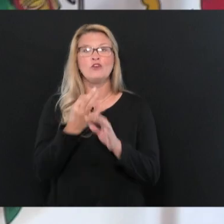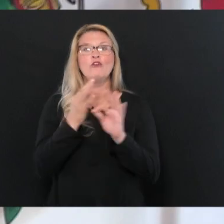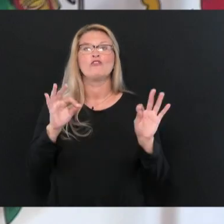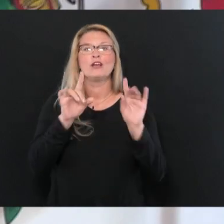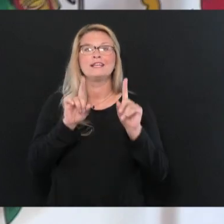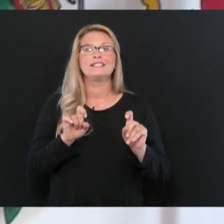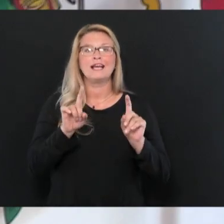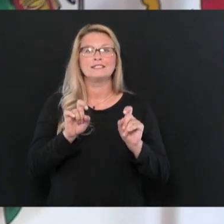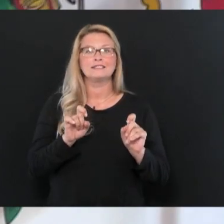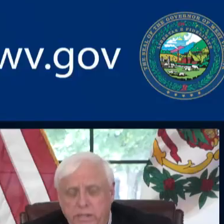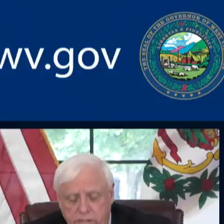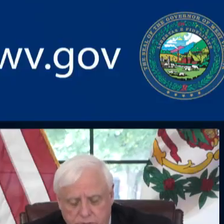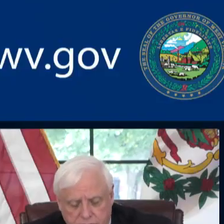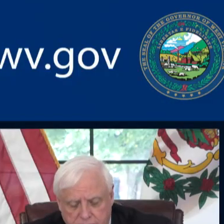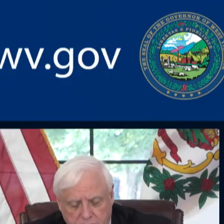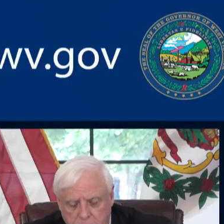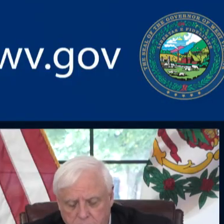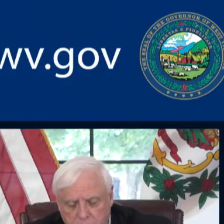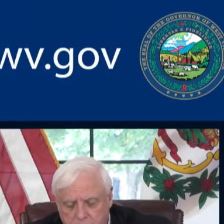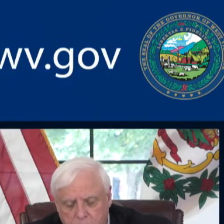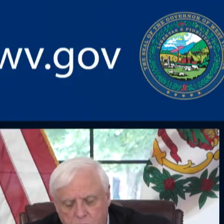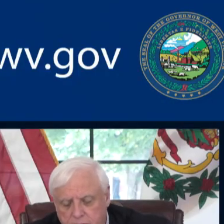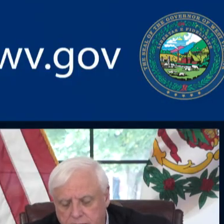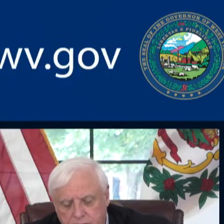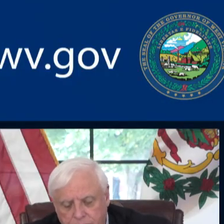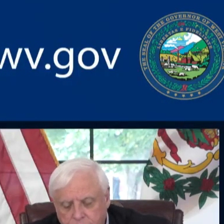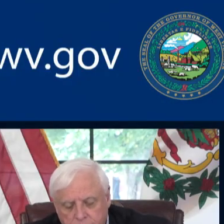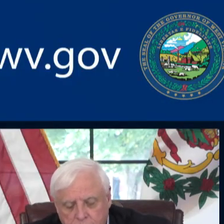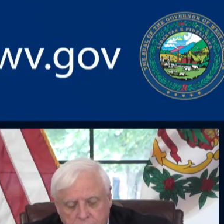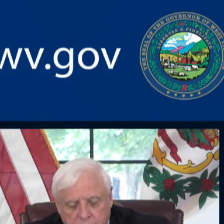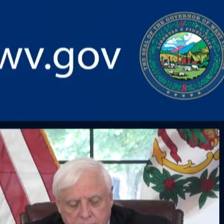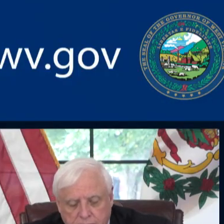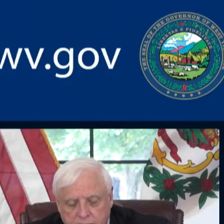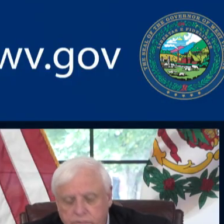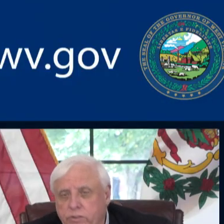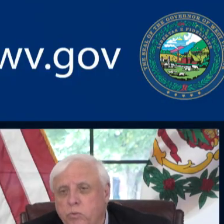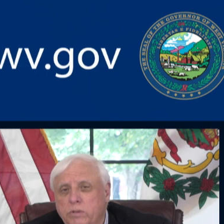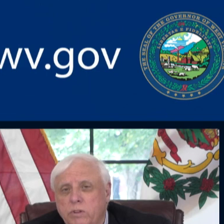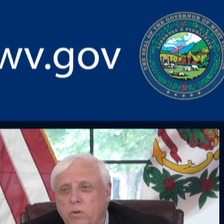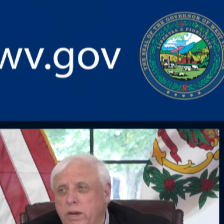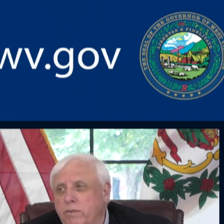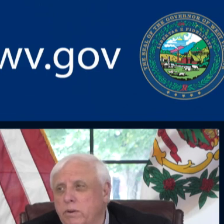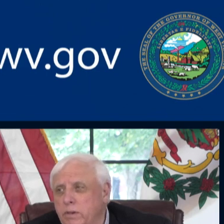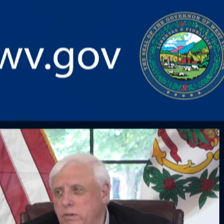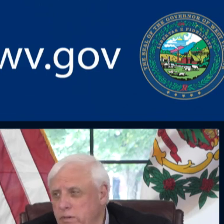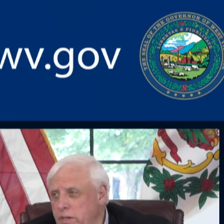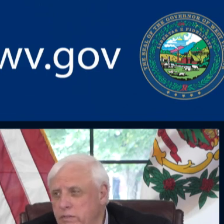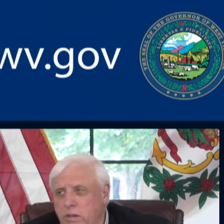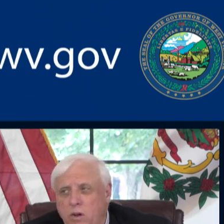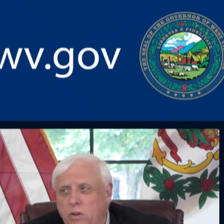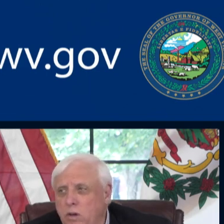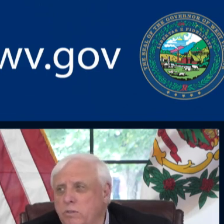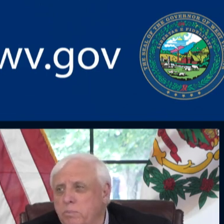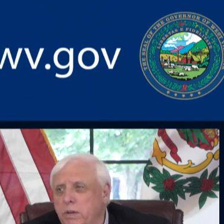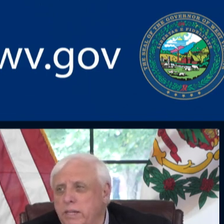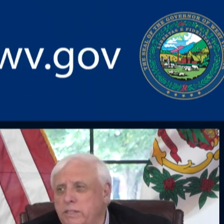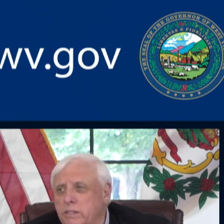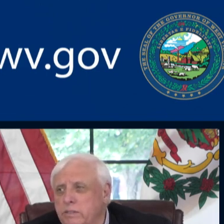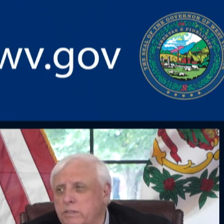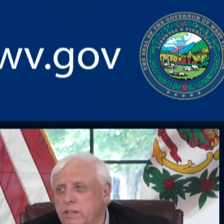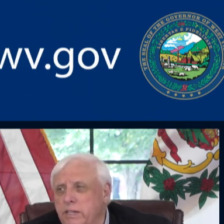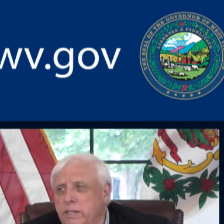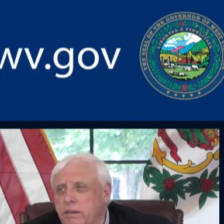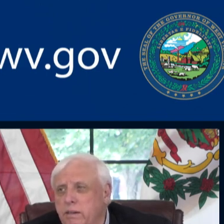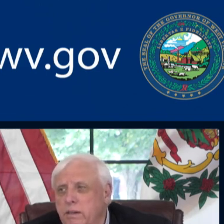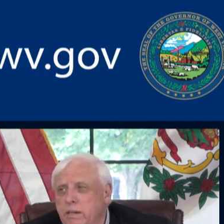will be up on our screen, and it's available, without any hitches whatsoever, and it's all over the place, you